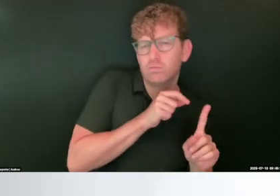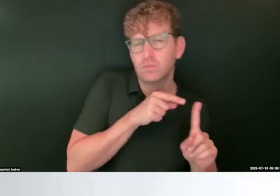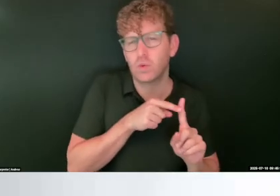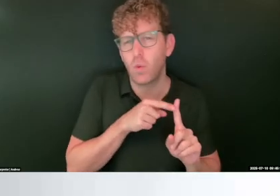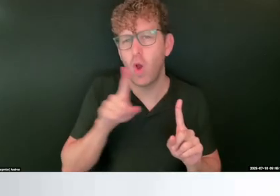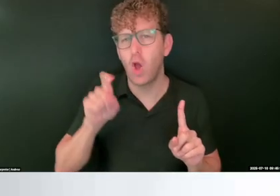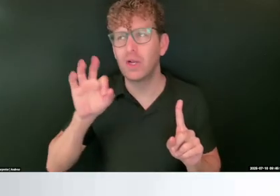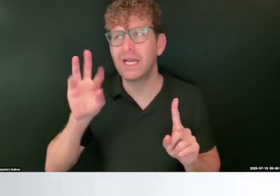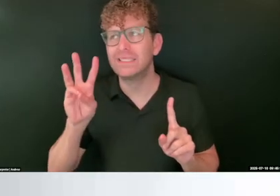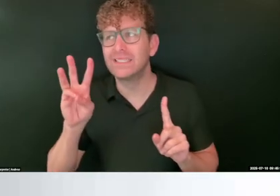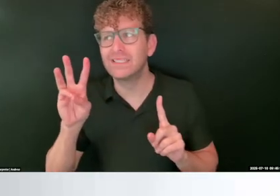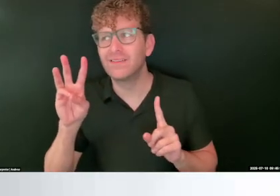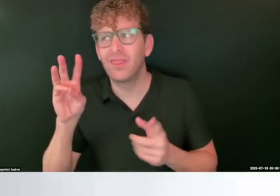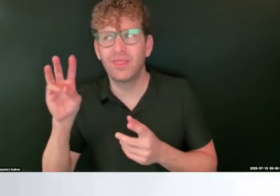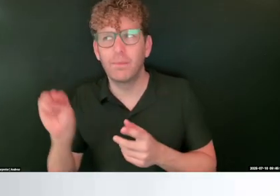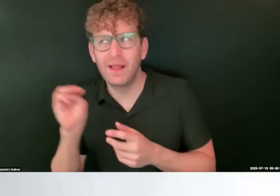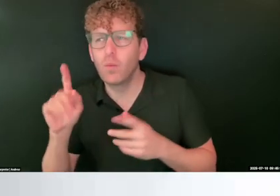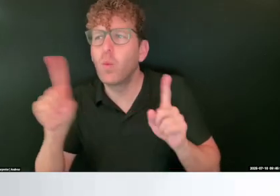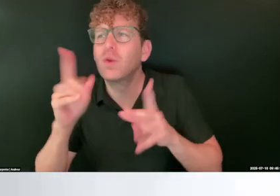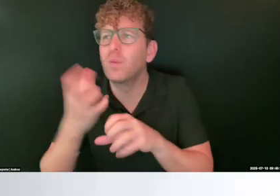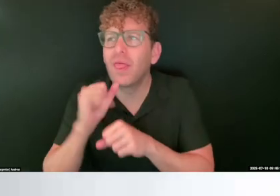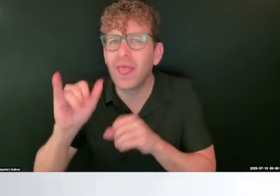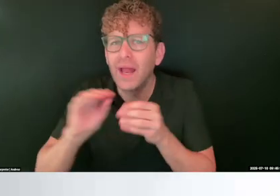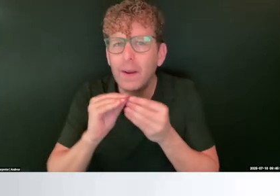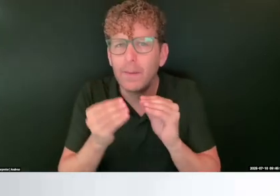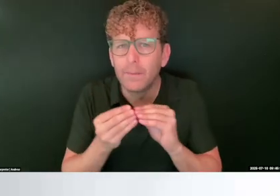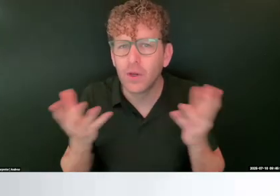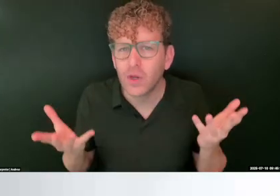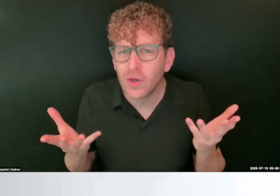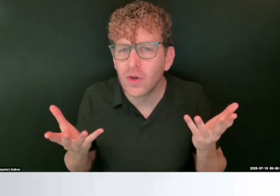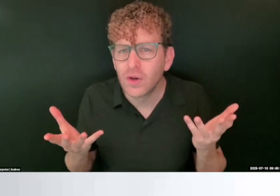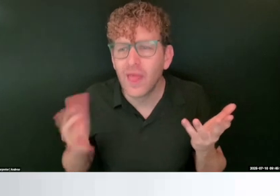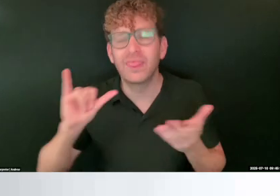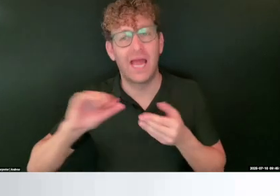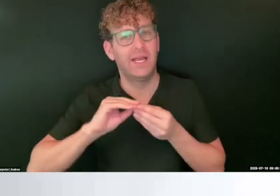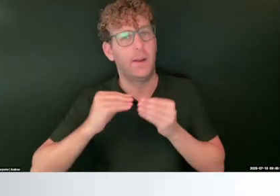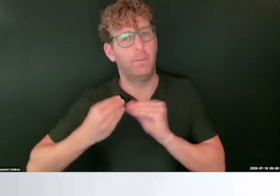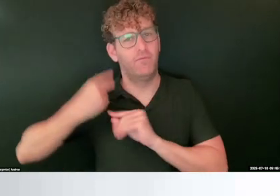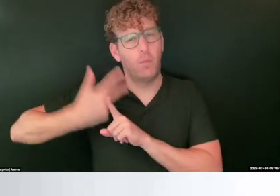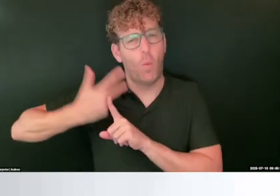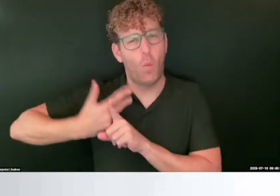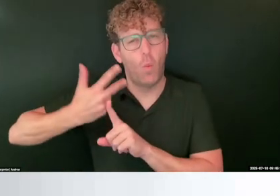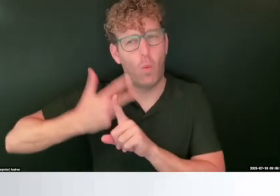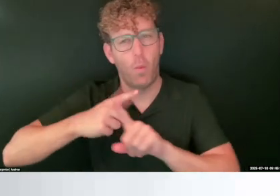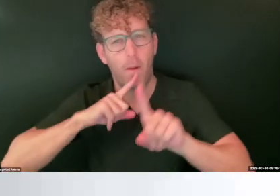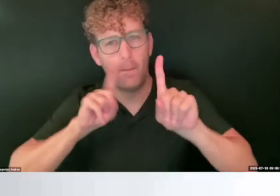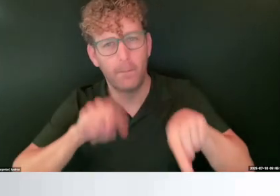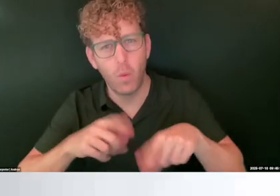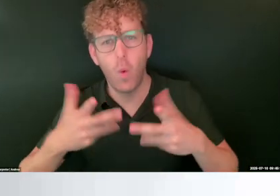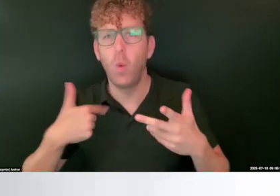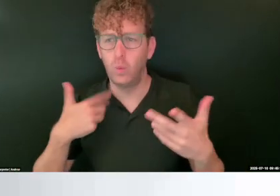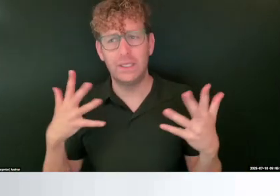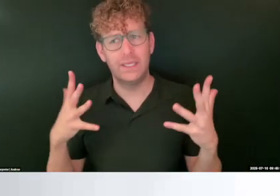got that number. Those numbers come from quarterly reports. We do meet regularly with our